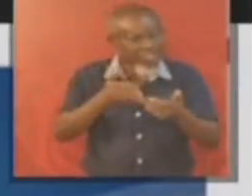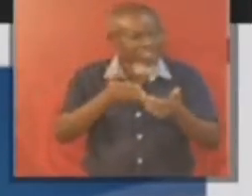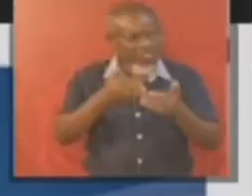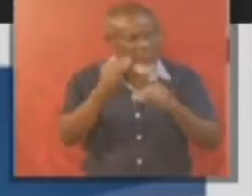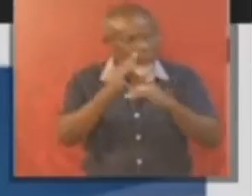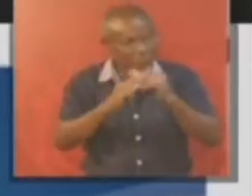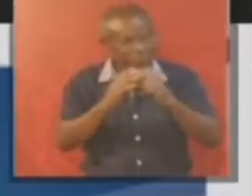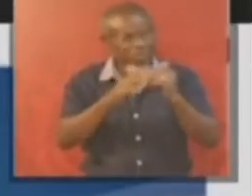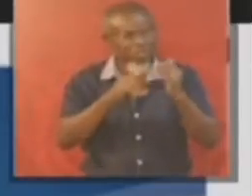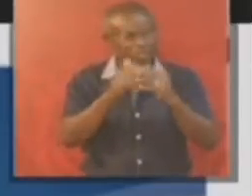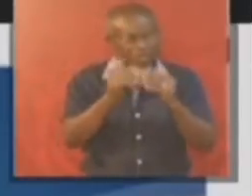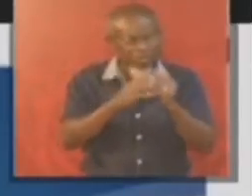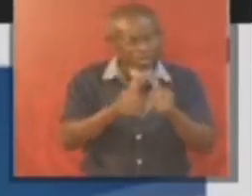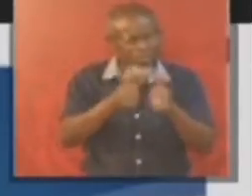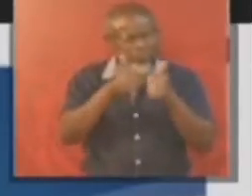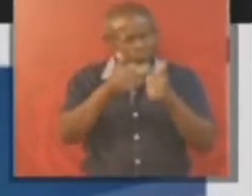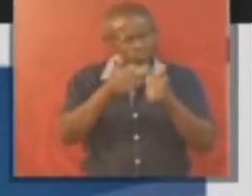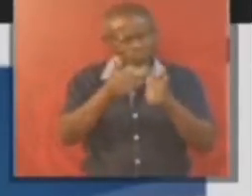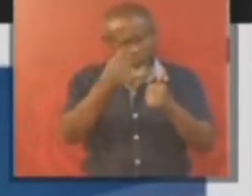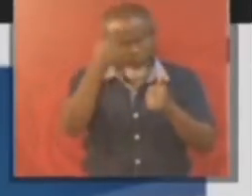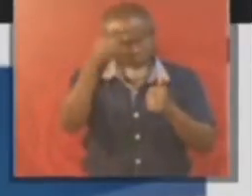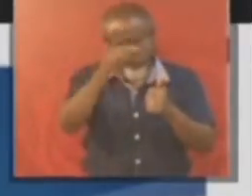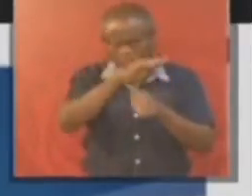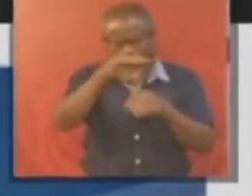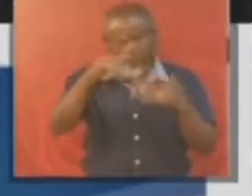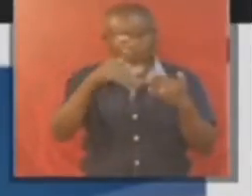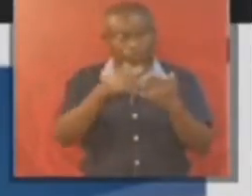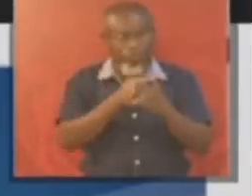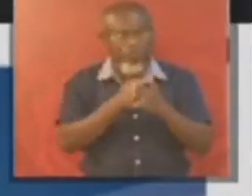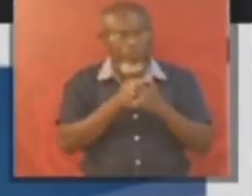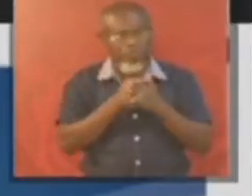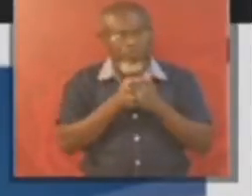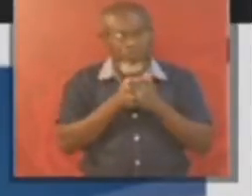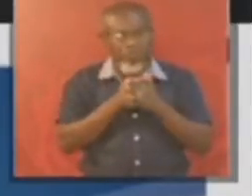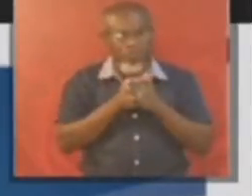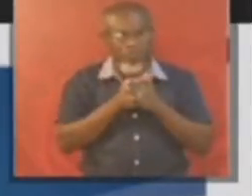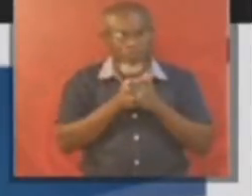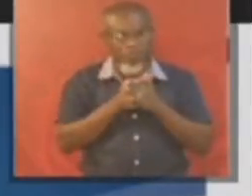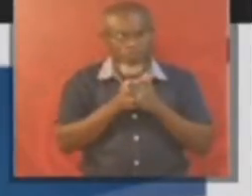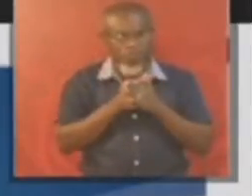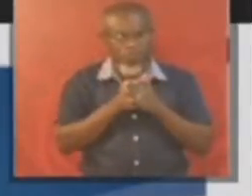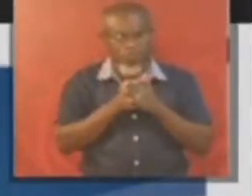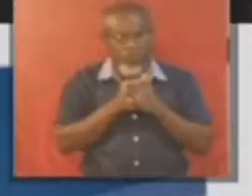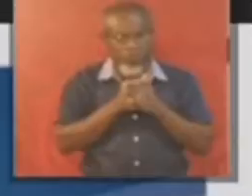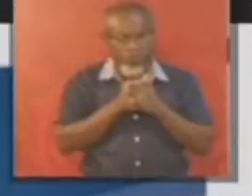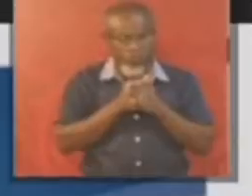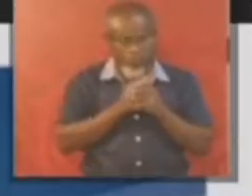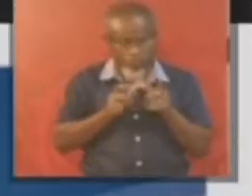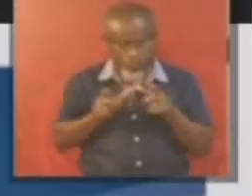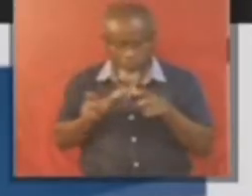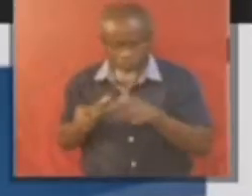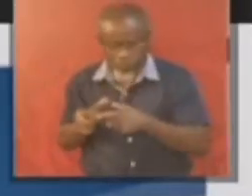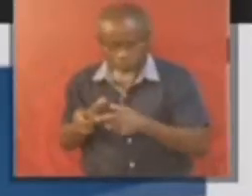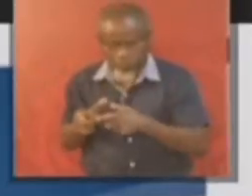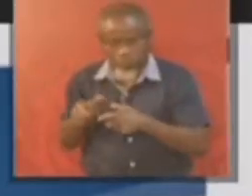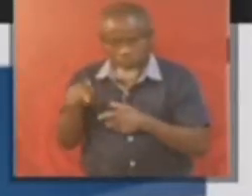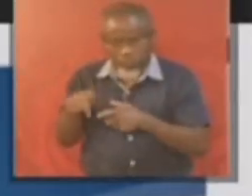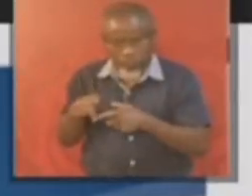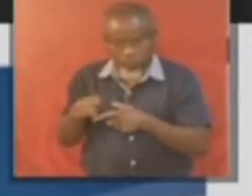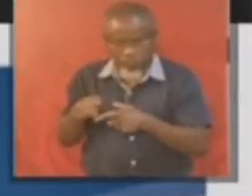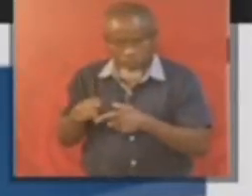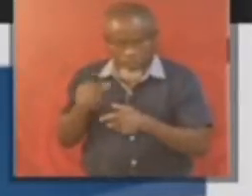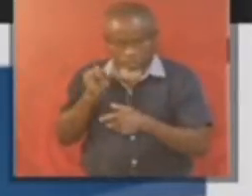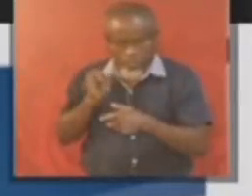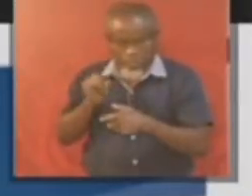the entire healthcare system, both ways, in that you cloister the persons with chronic diseases, you prevent